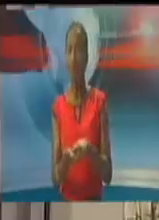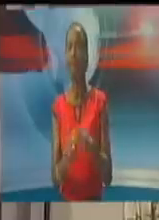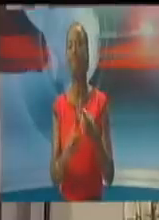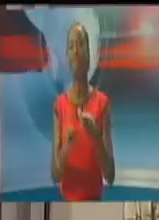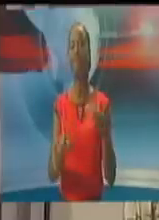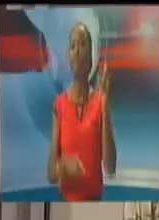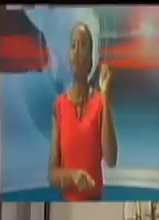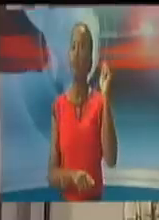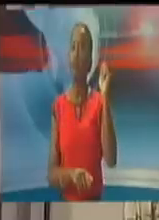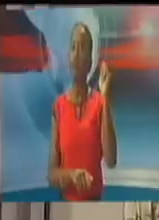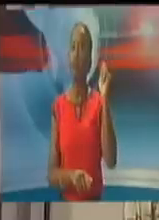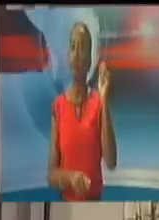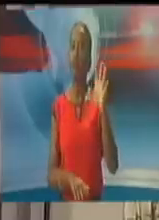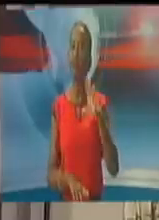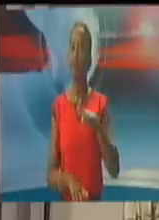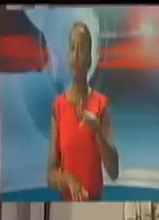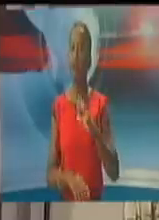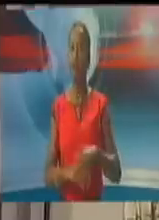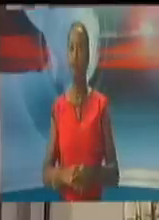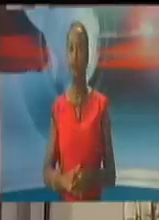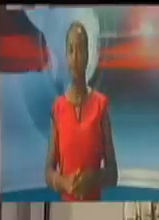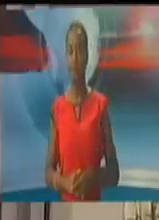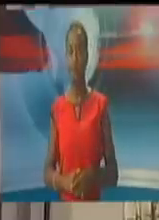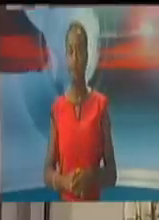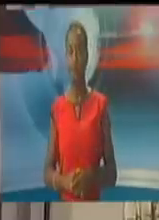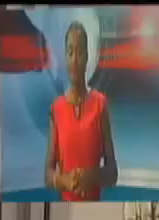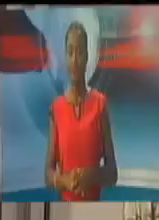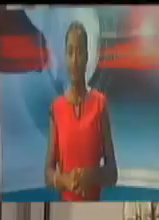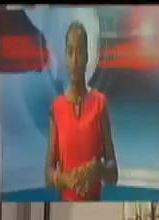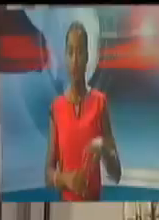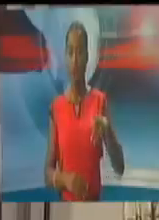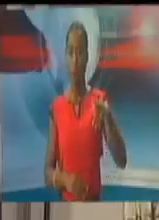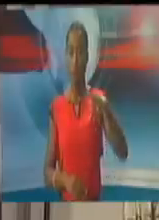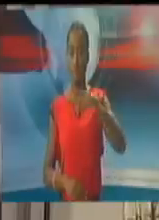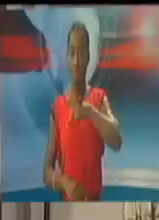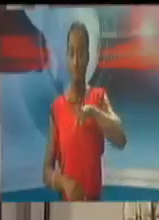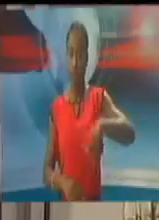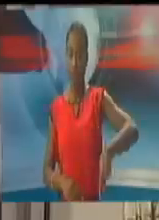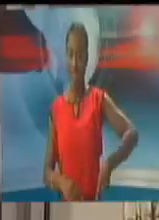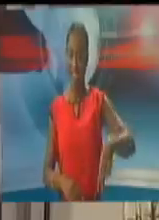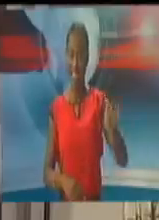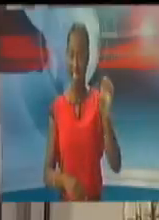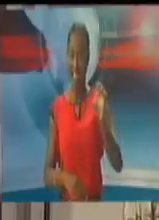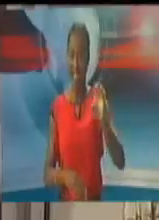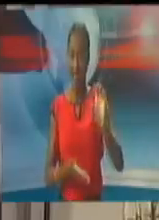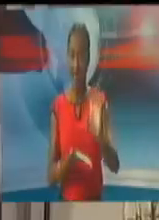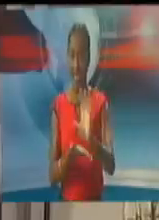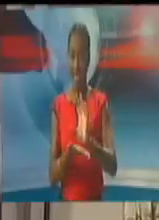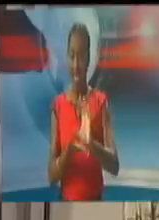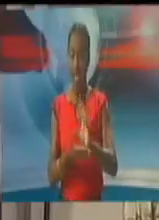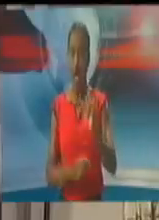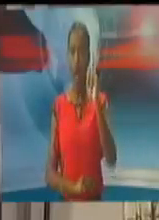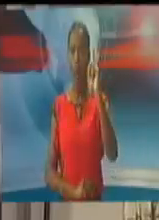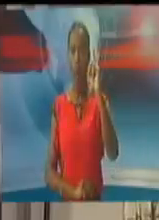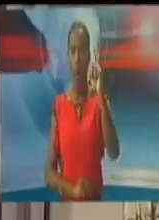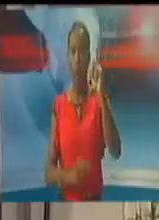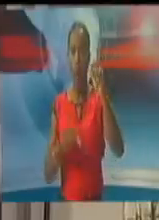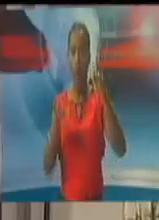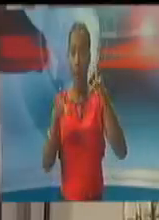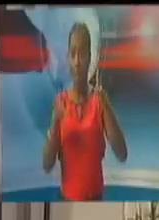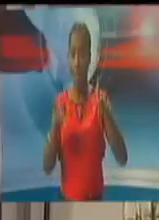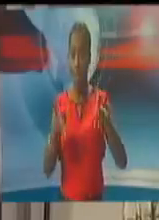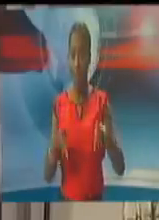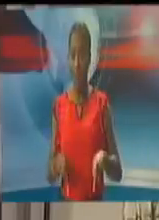Tobago. In the Princess Elizabeth Center, we have one person, a suspect